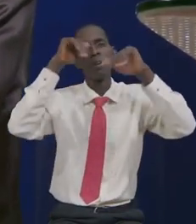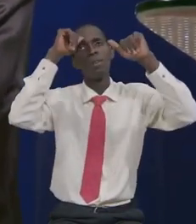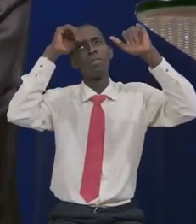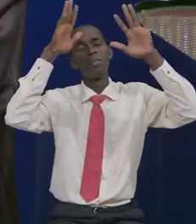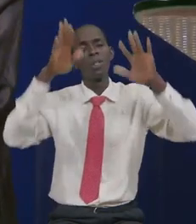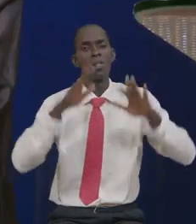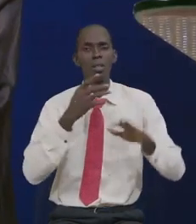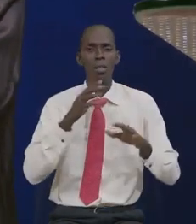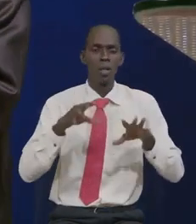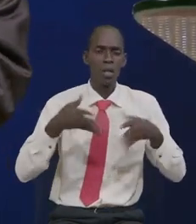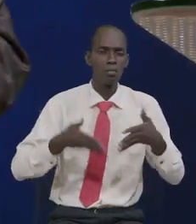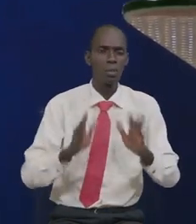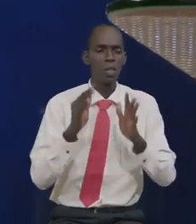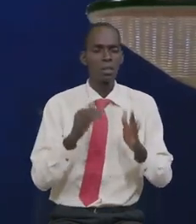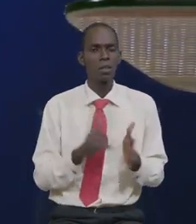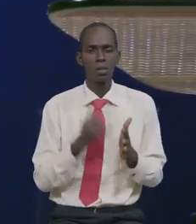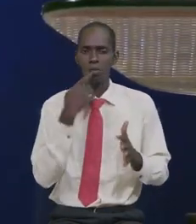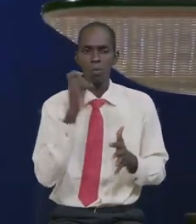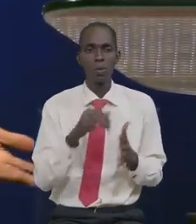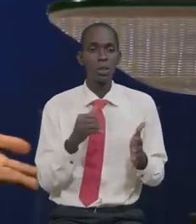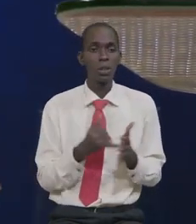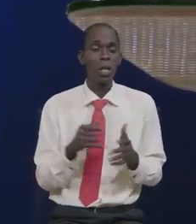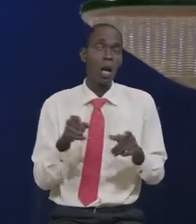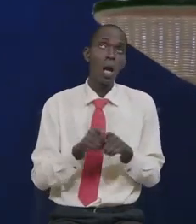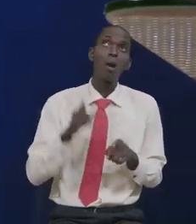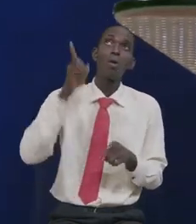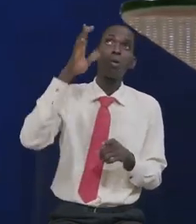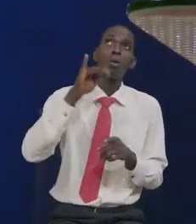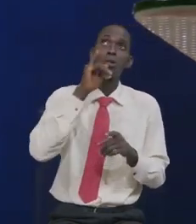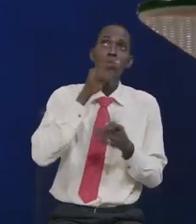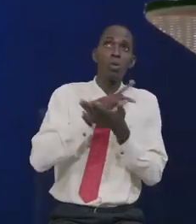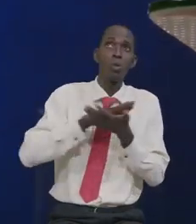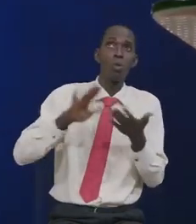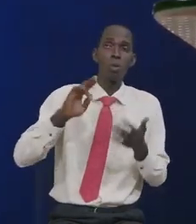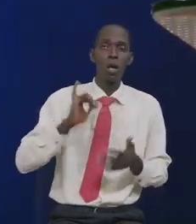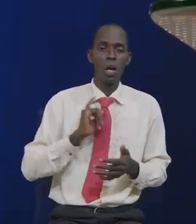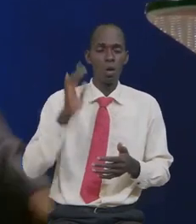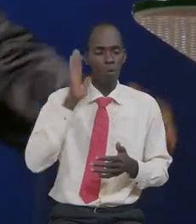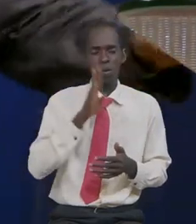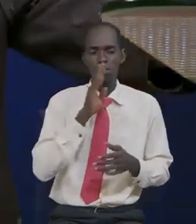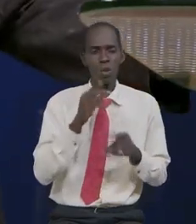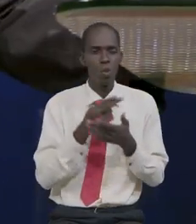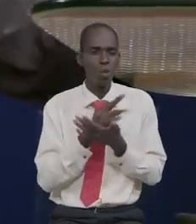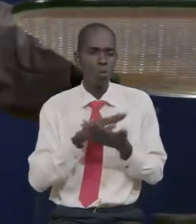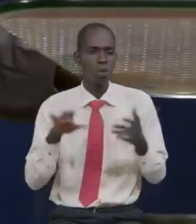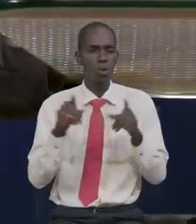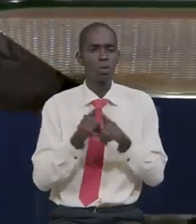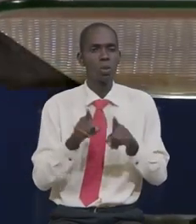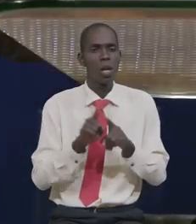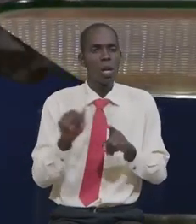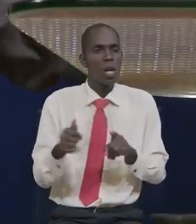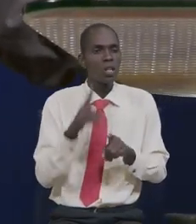the sons and daughters, as God is holy, I'm going to be holy. Anyone that will live a godly